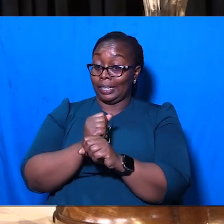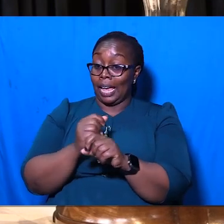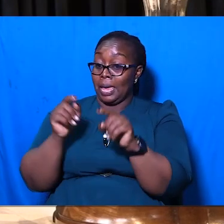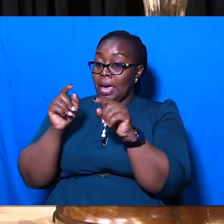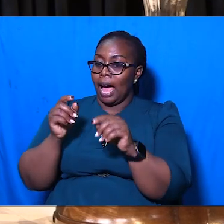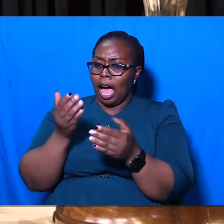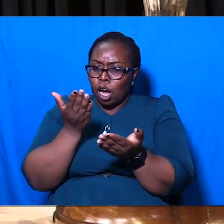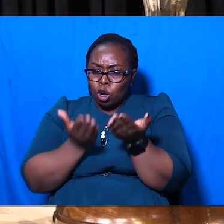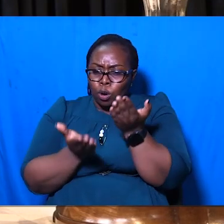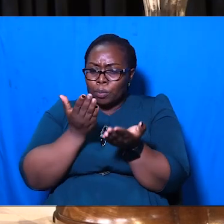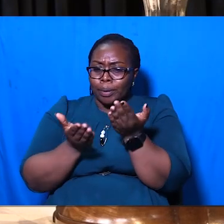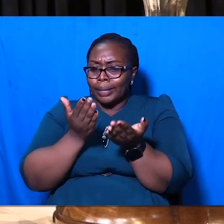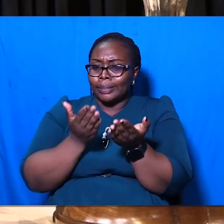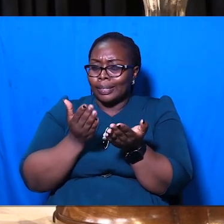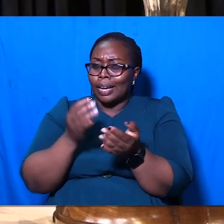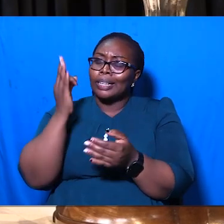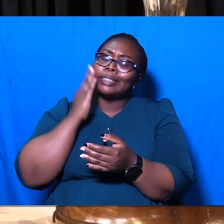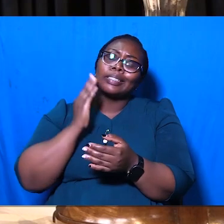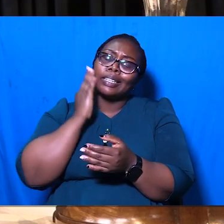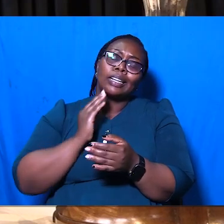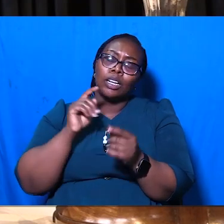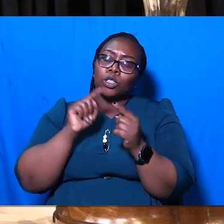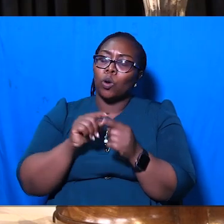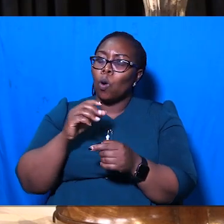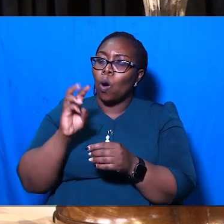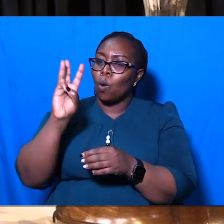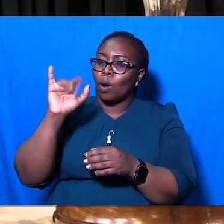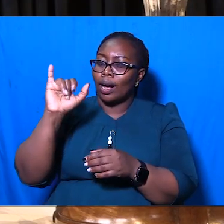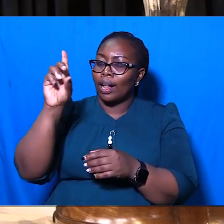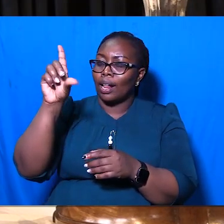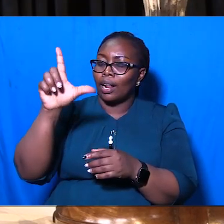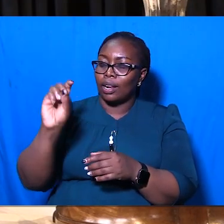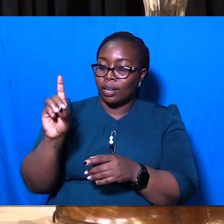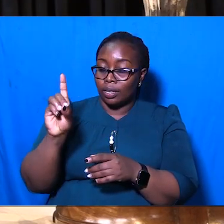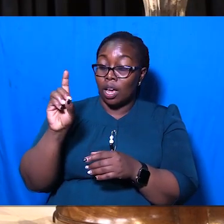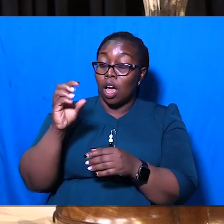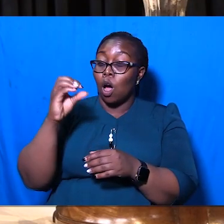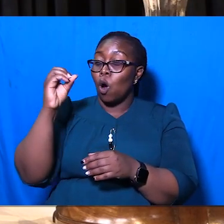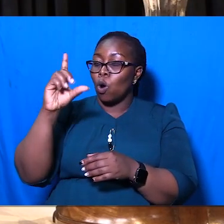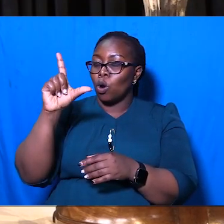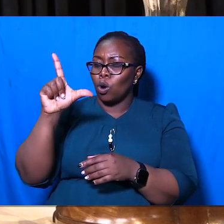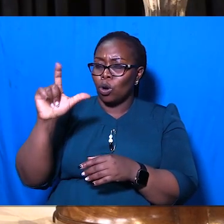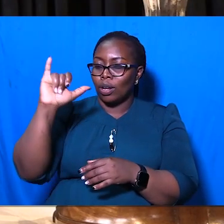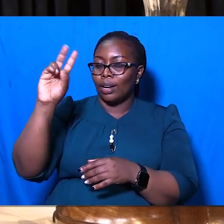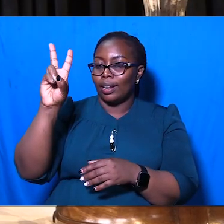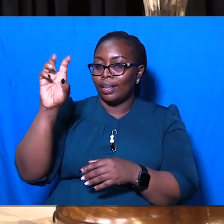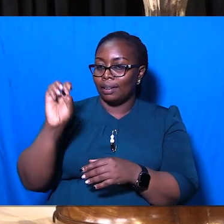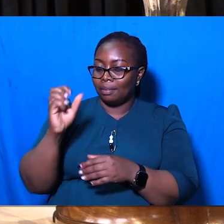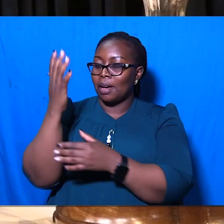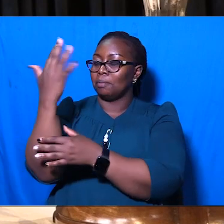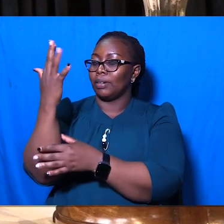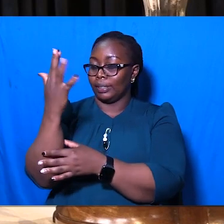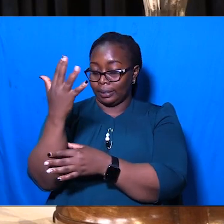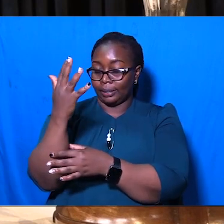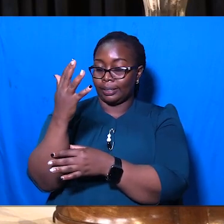the wild olive branches grafted in the cultivation and cultivated in the tree of